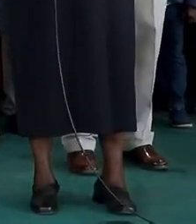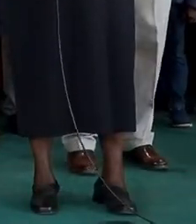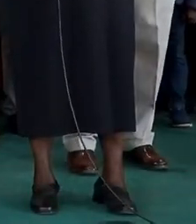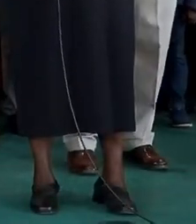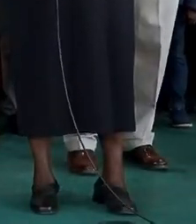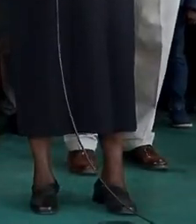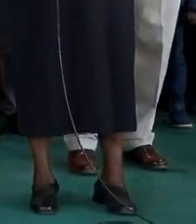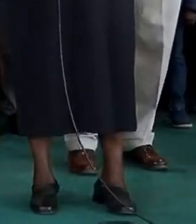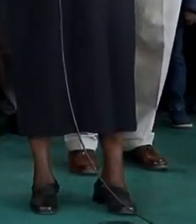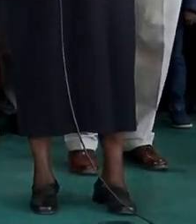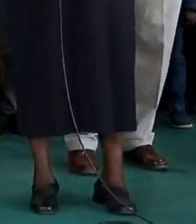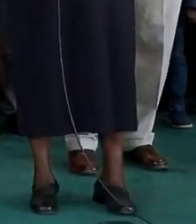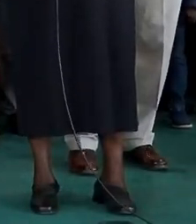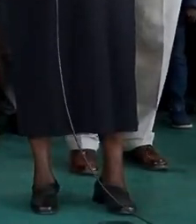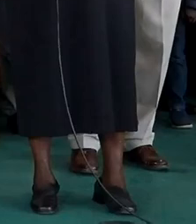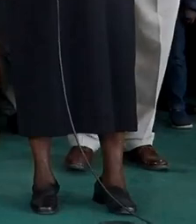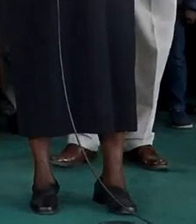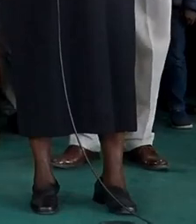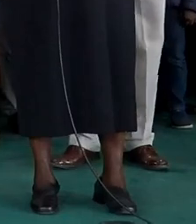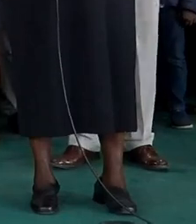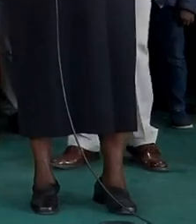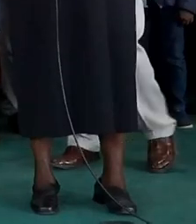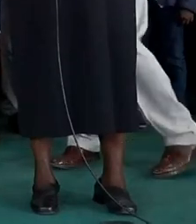Oh, yes,